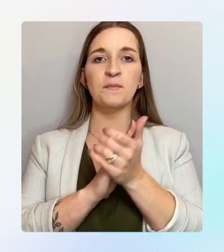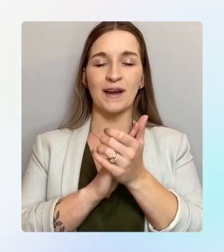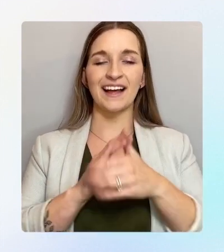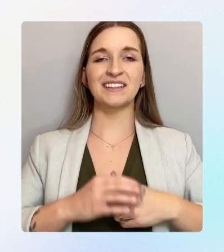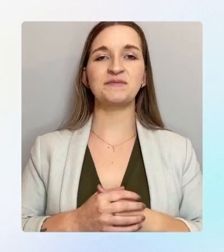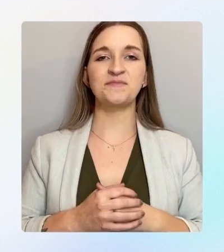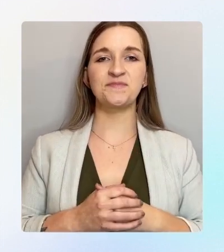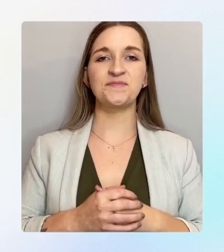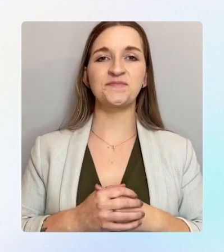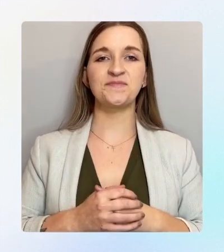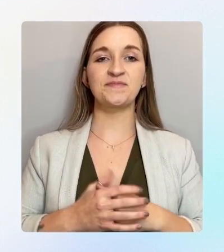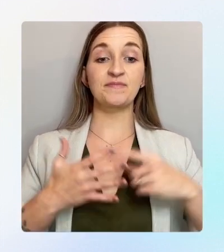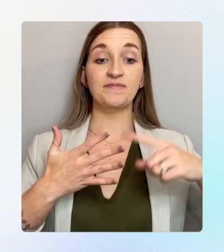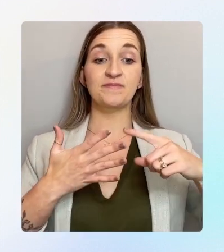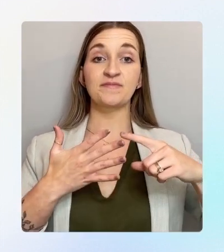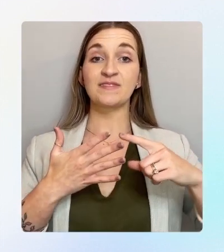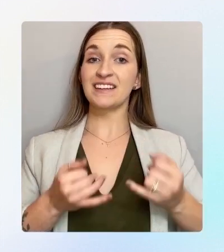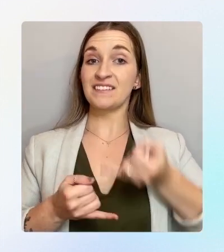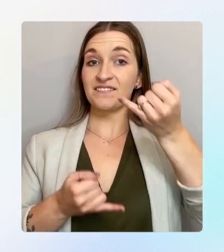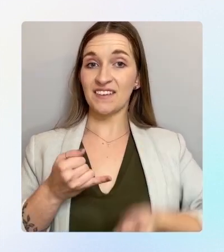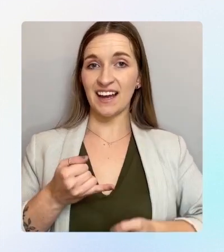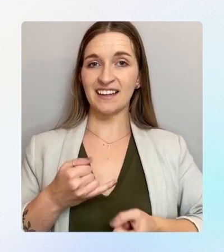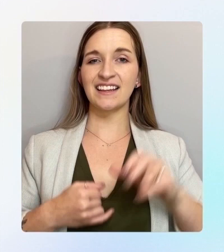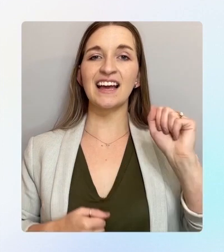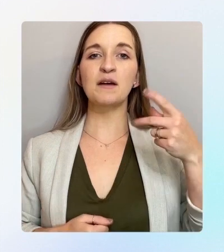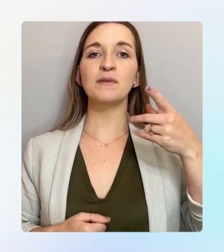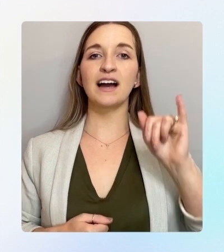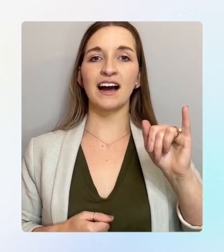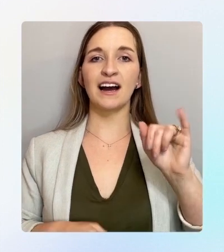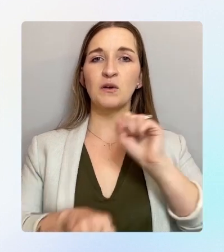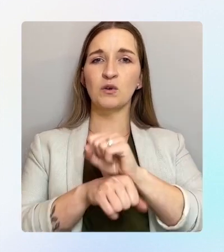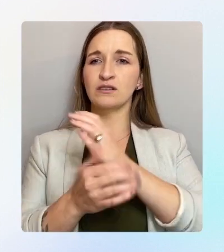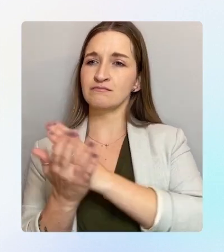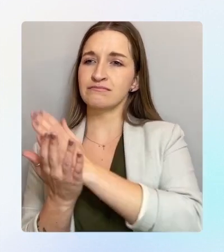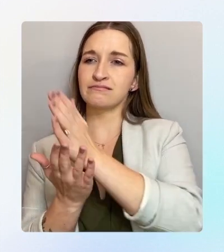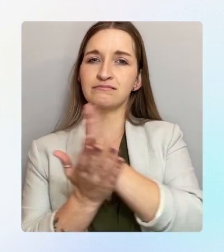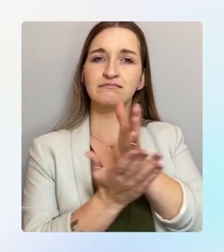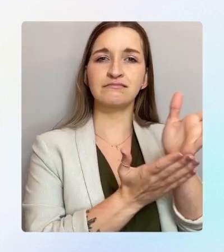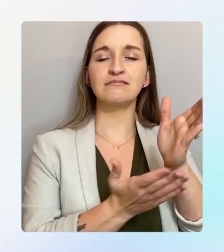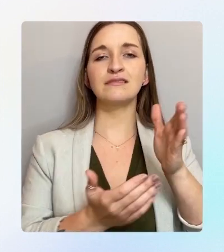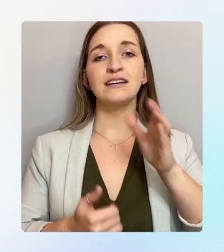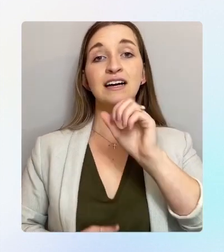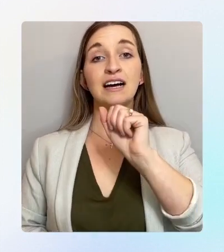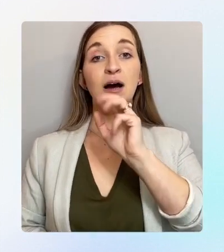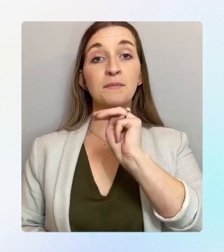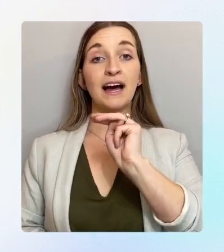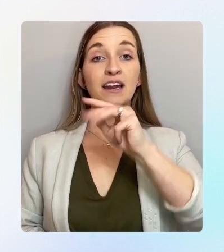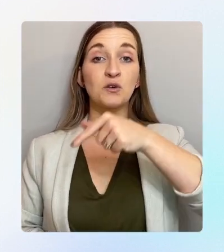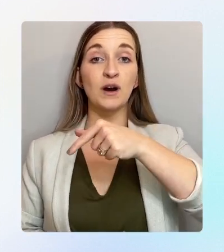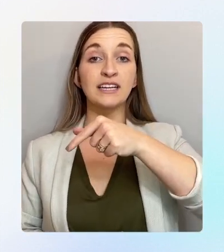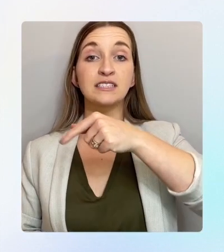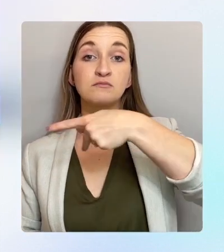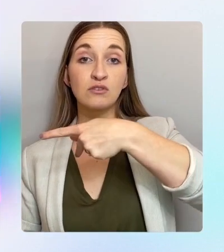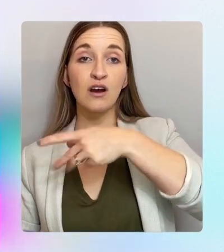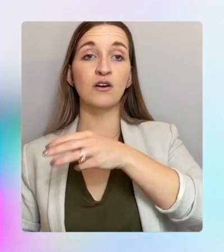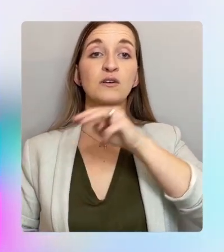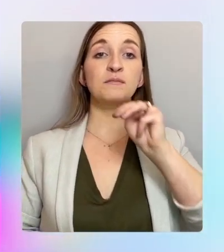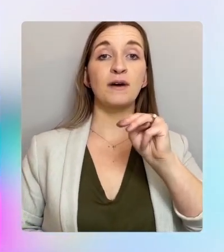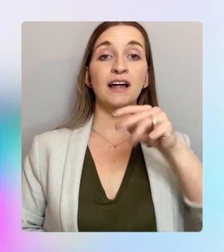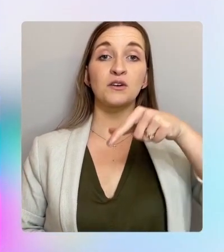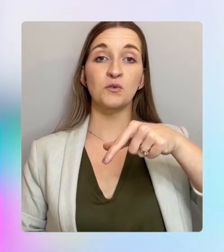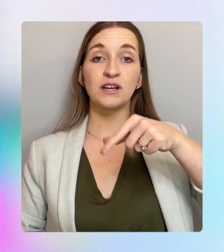finally, our API works across Meta Quest Pro, Meta Quest 2, and future Meta Quest VR